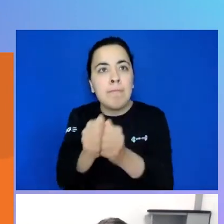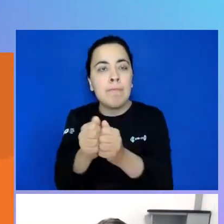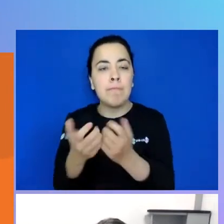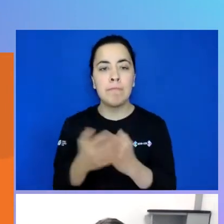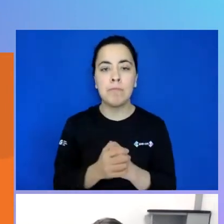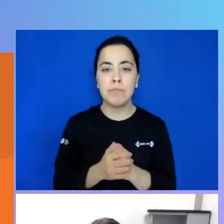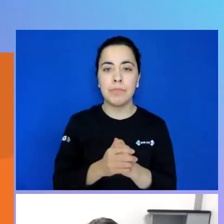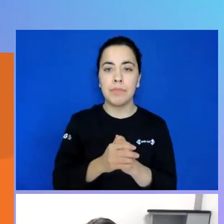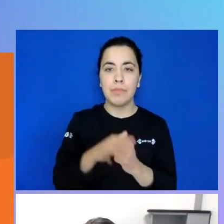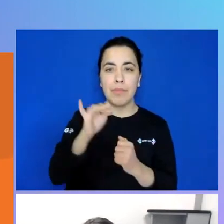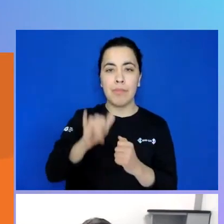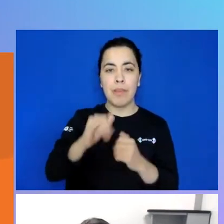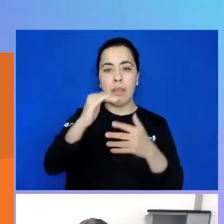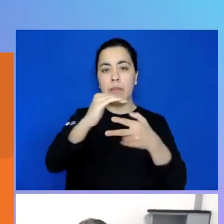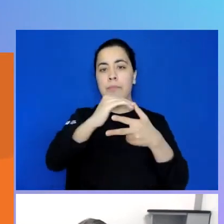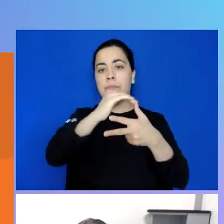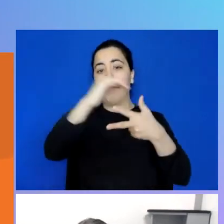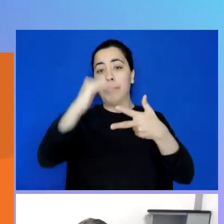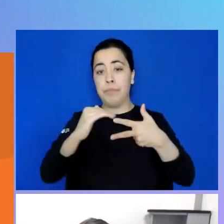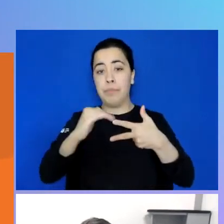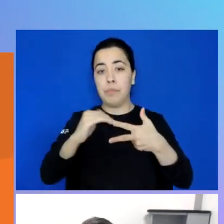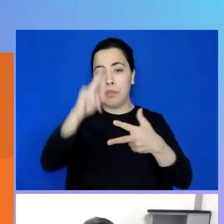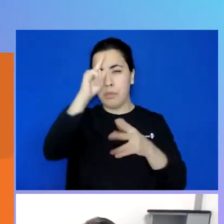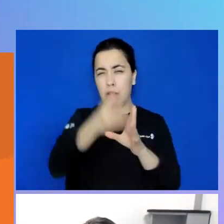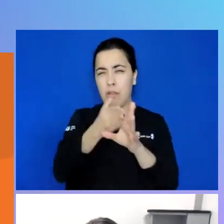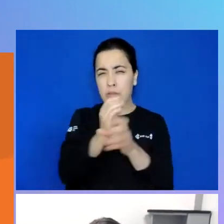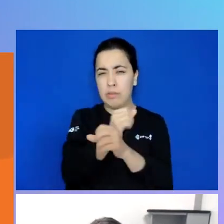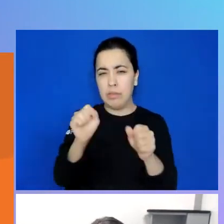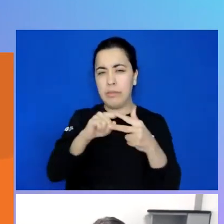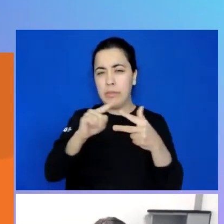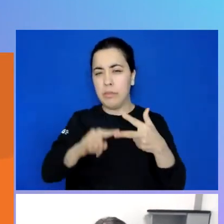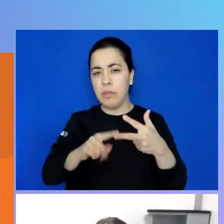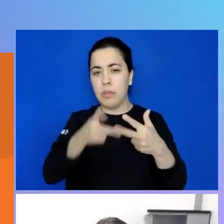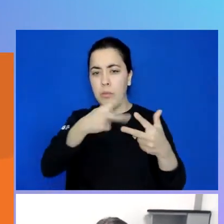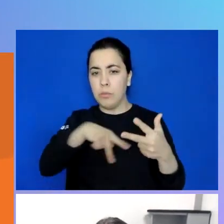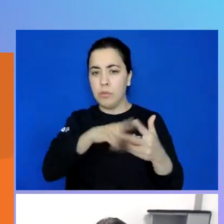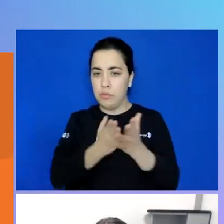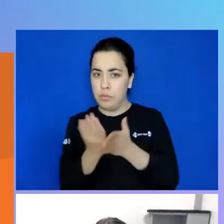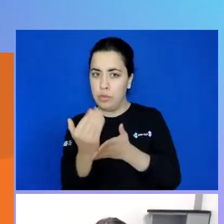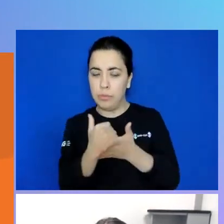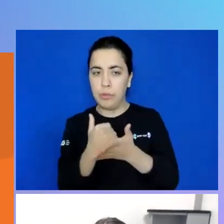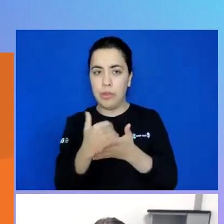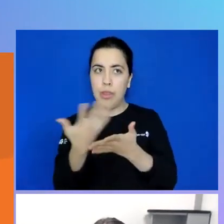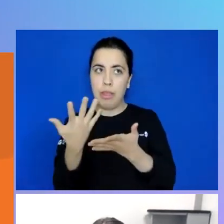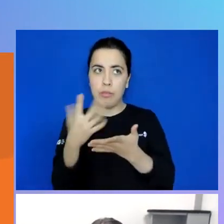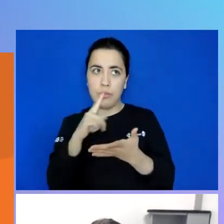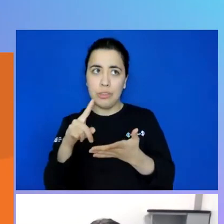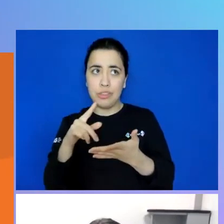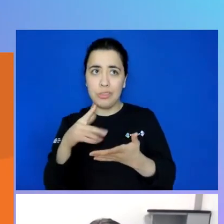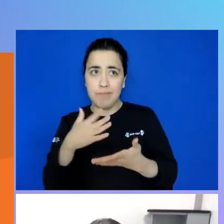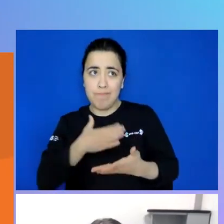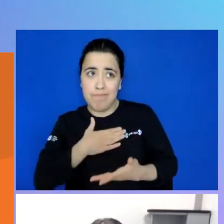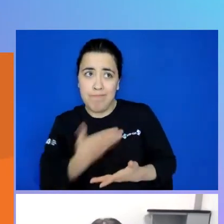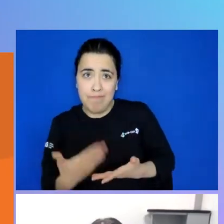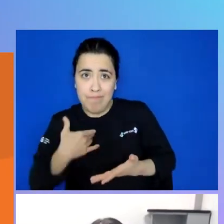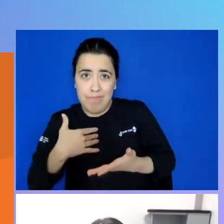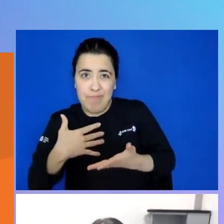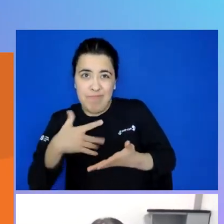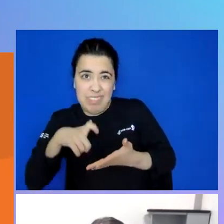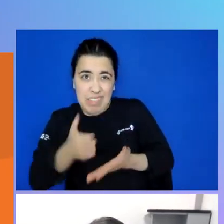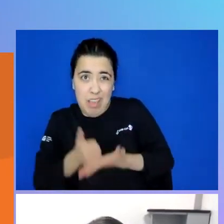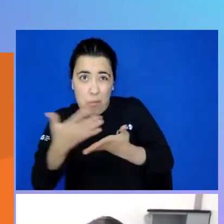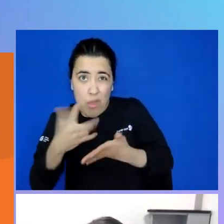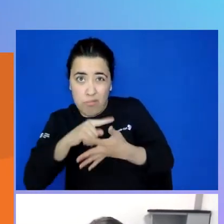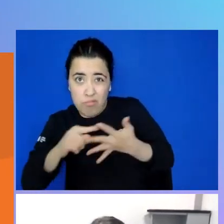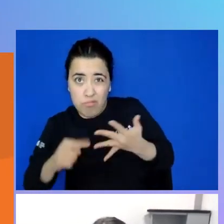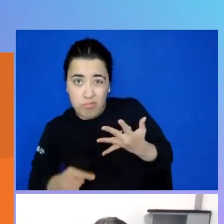And then psychological safety and personal transparency and vulnerability to me go hand in hand. You establish trust.